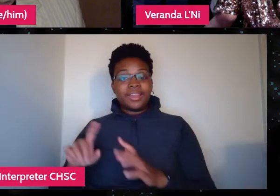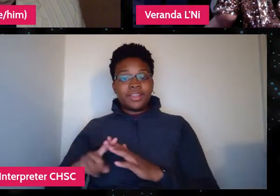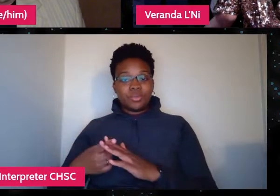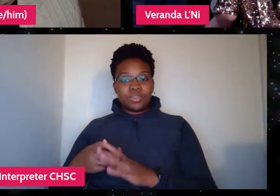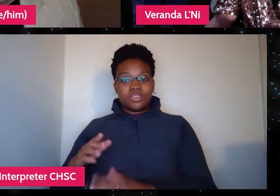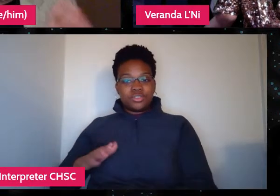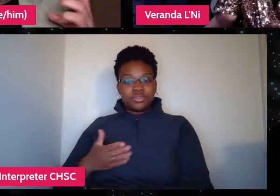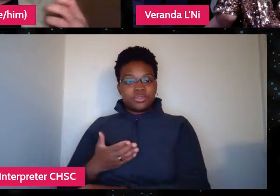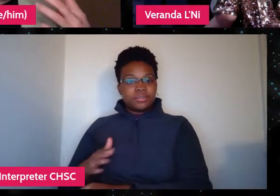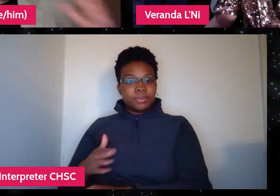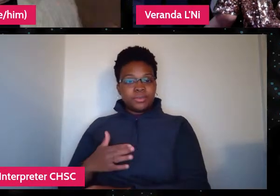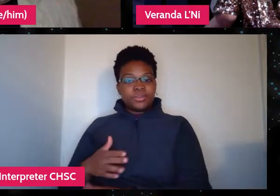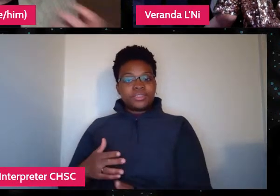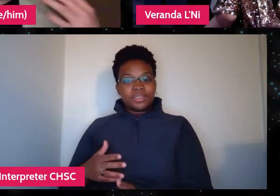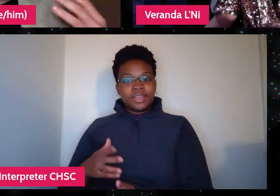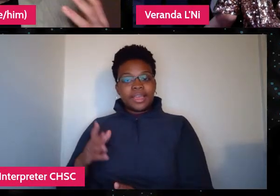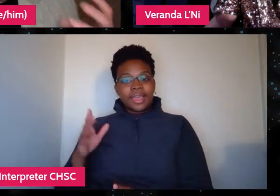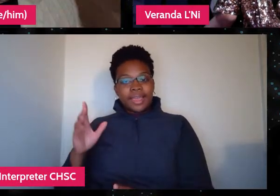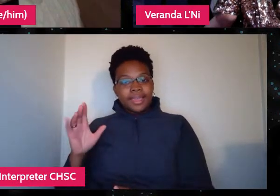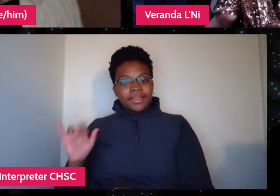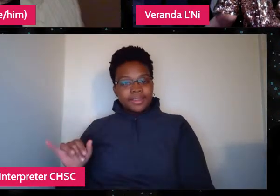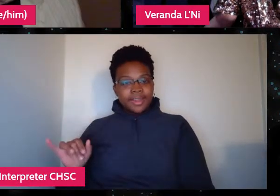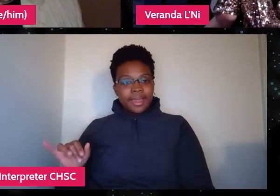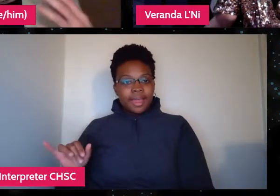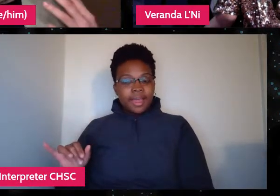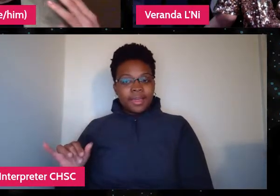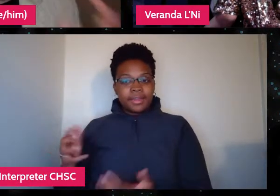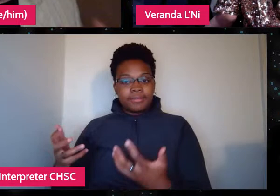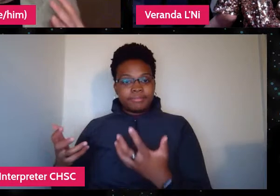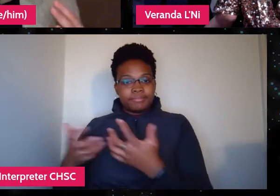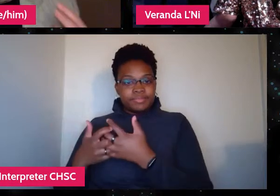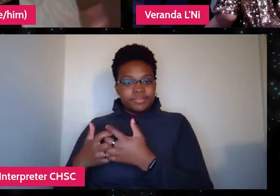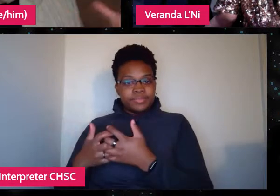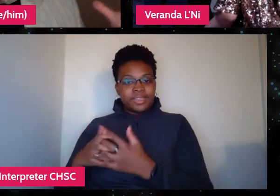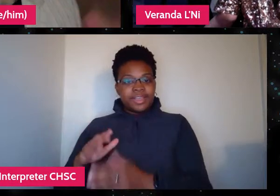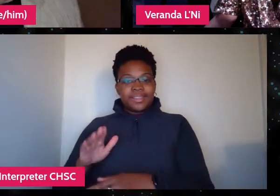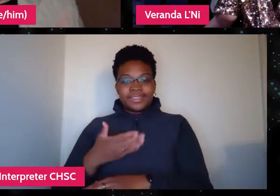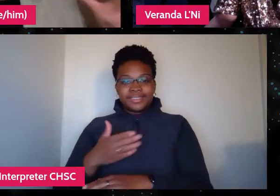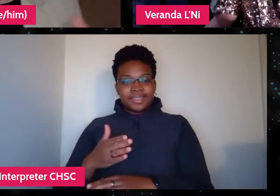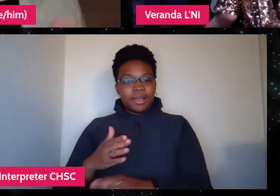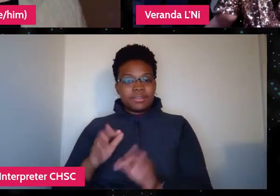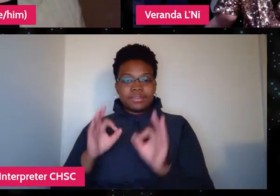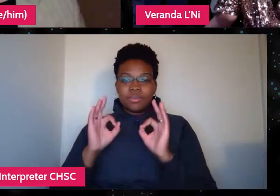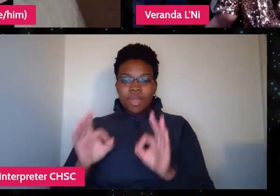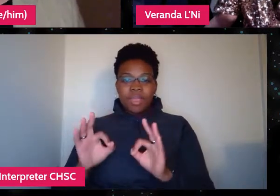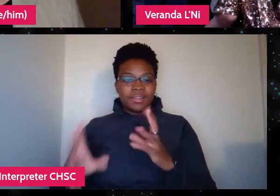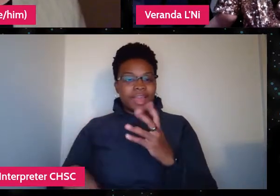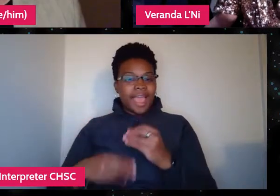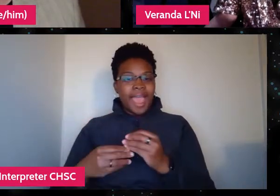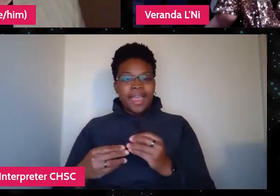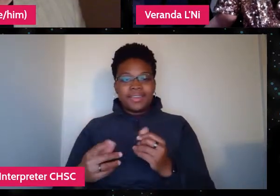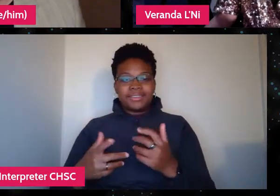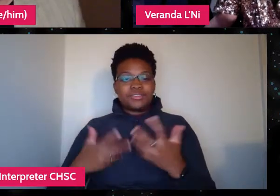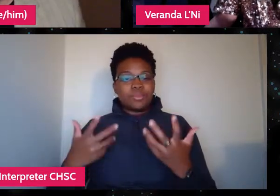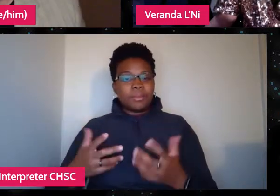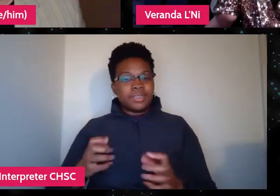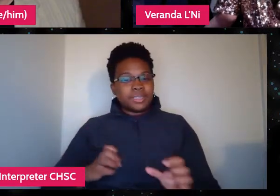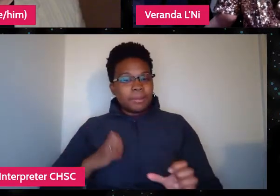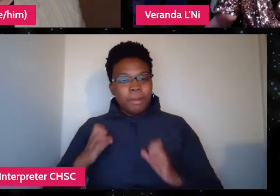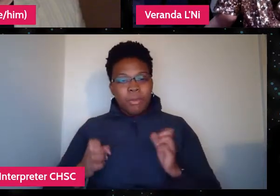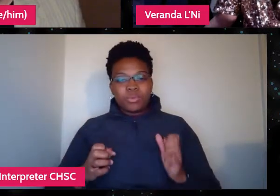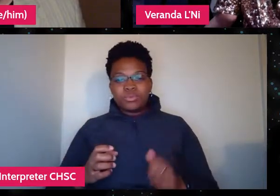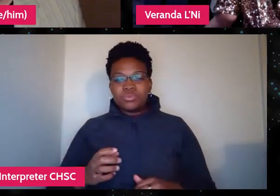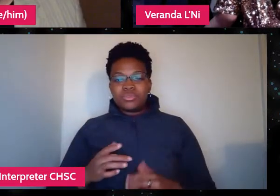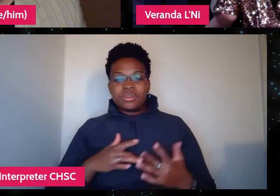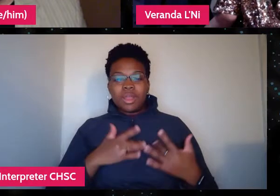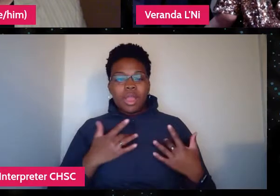which also complements the song so well and just adds so much emotion and heart to the film.